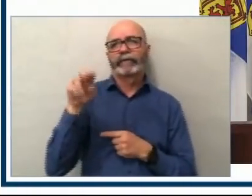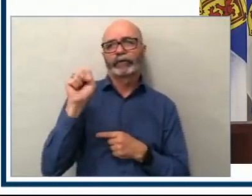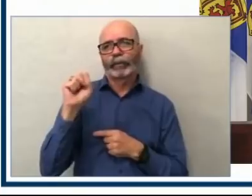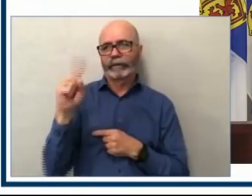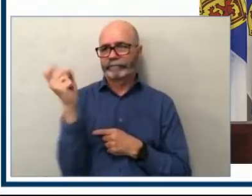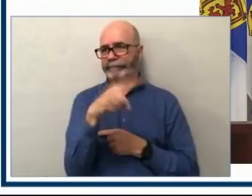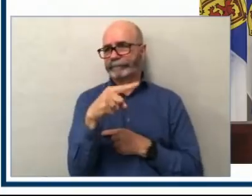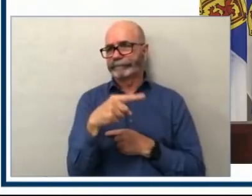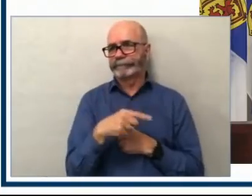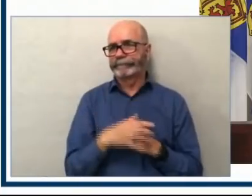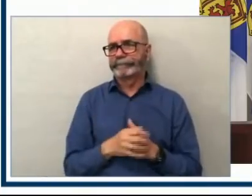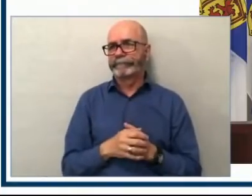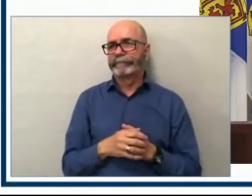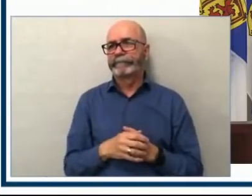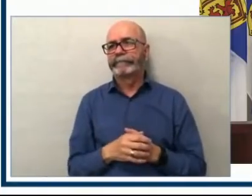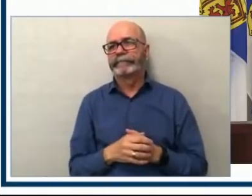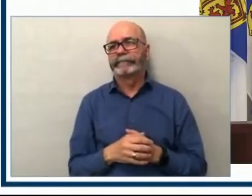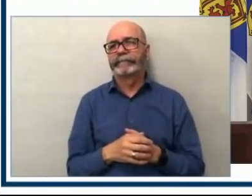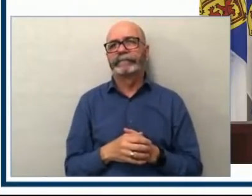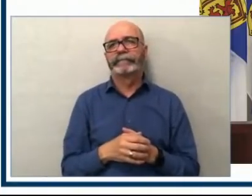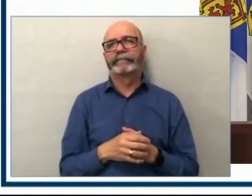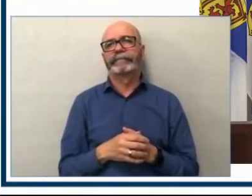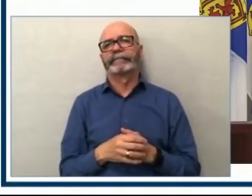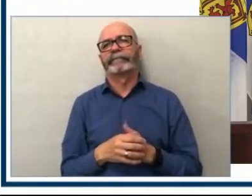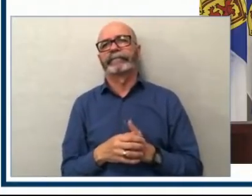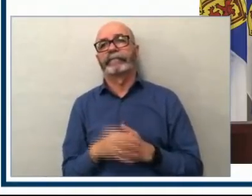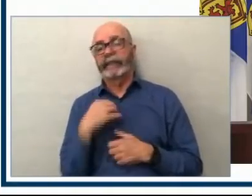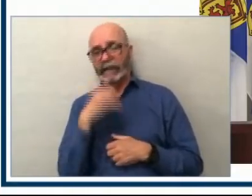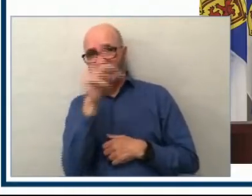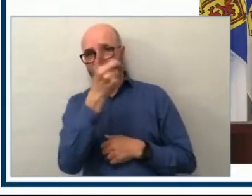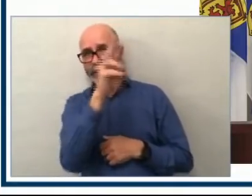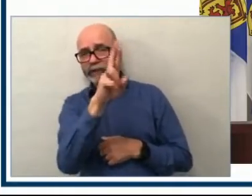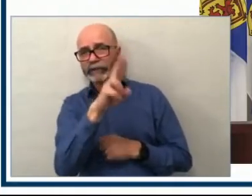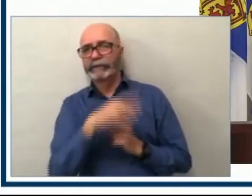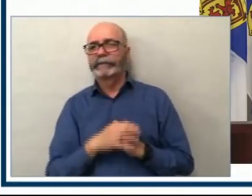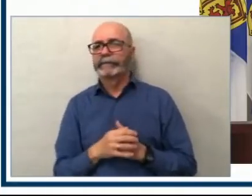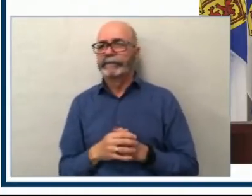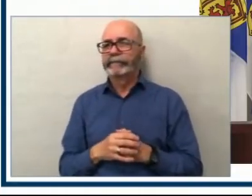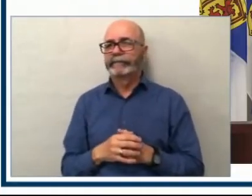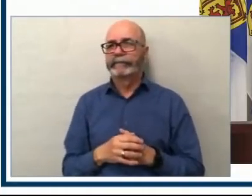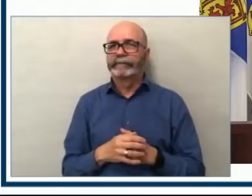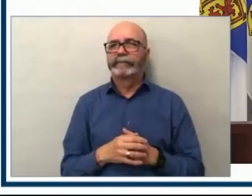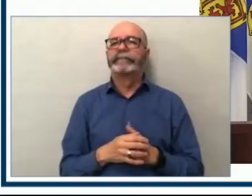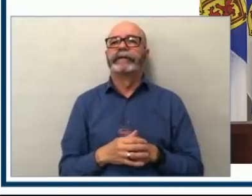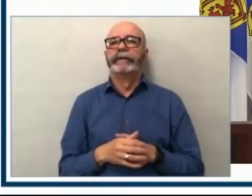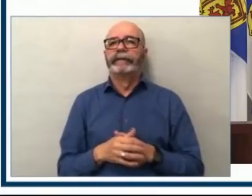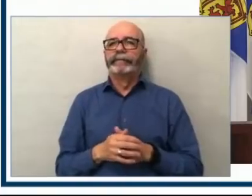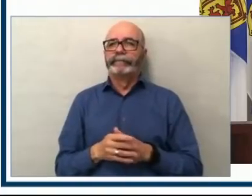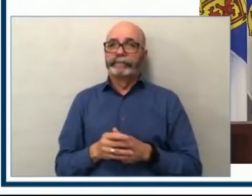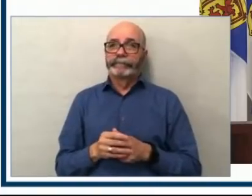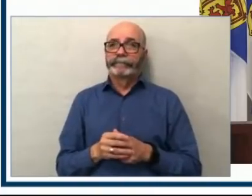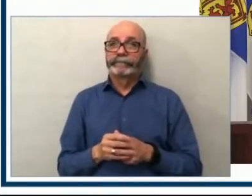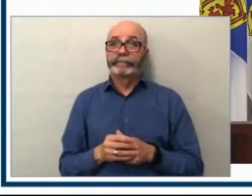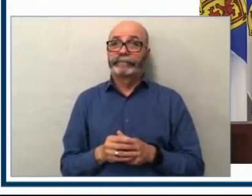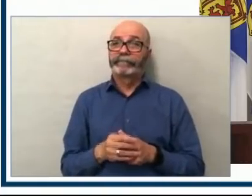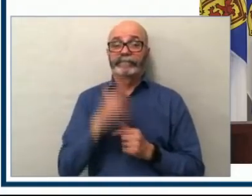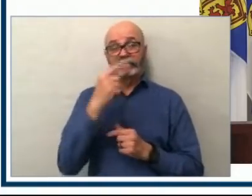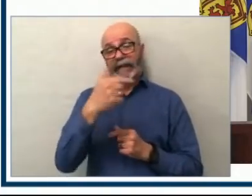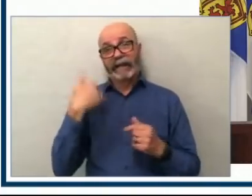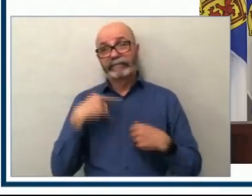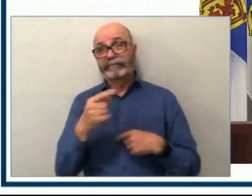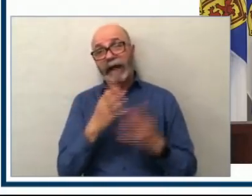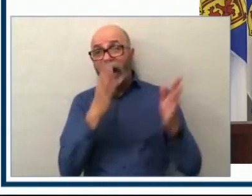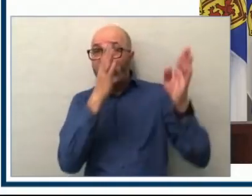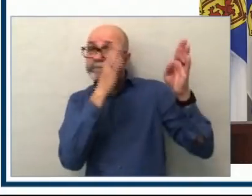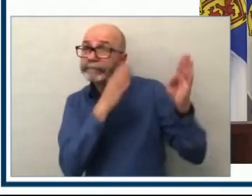Hi there. Question for Dr. Strang. I'm wondering what the progress is like on developing a plan to use the Pfizer vaccine in long-term care homes.